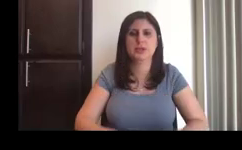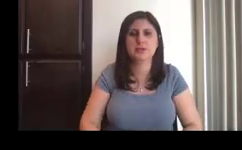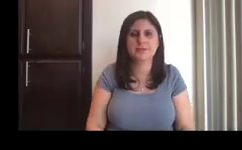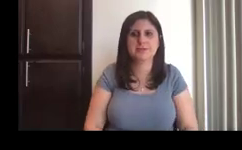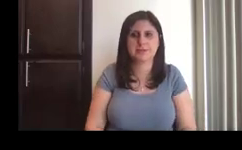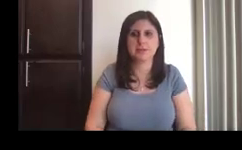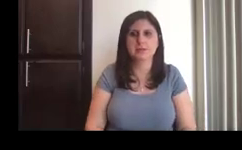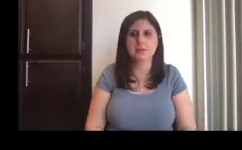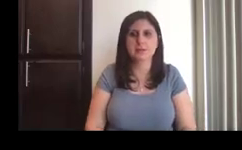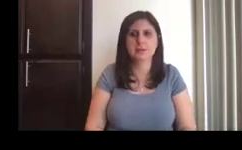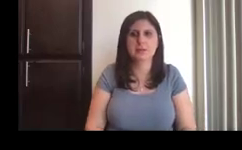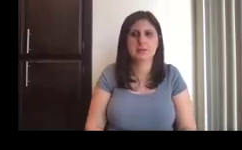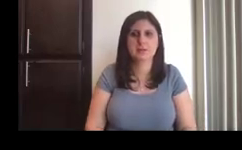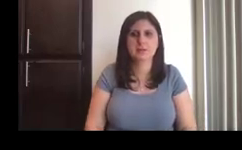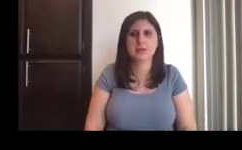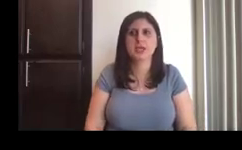shoes.